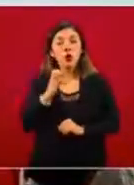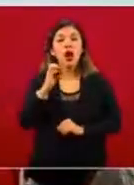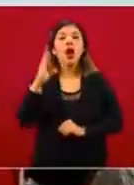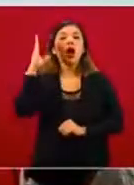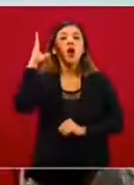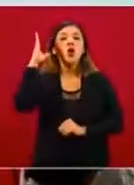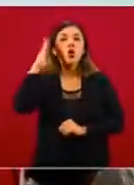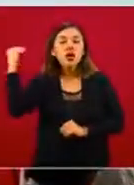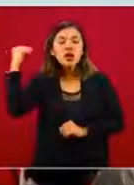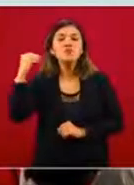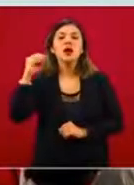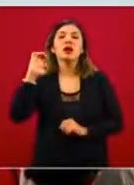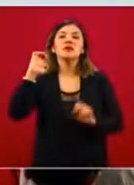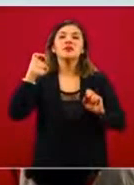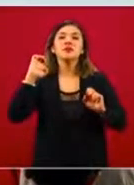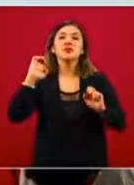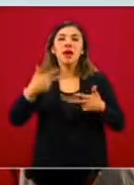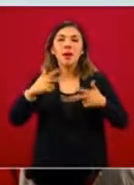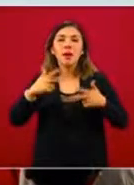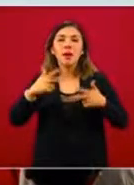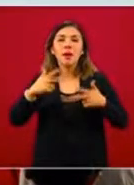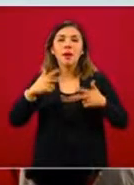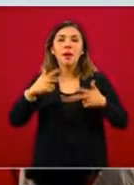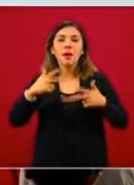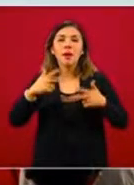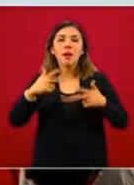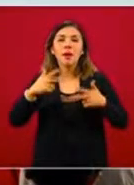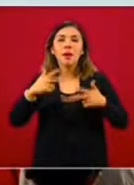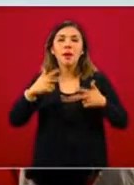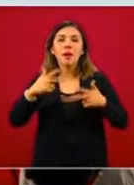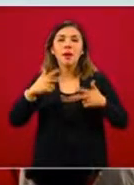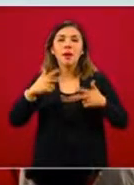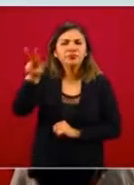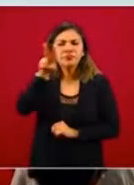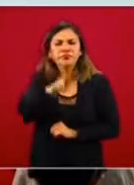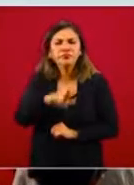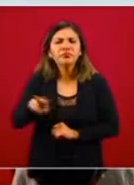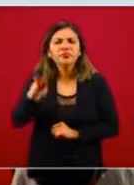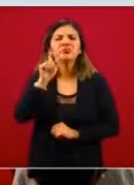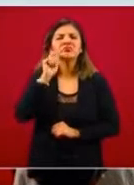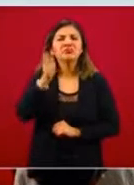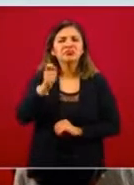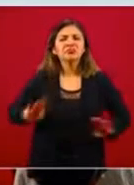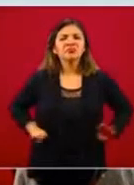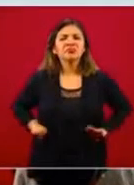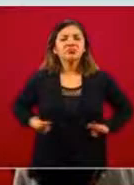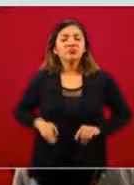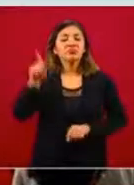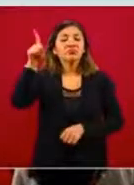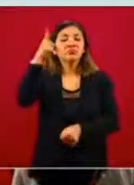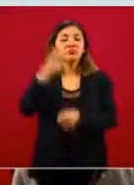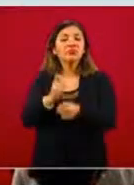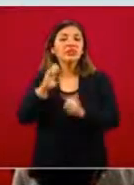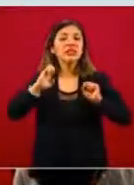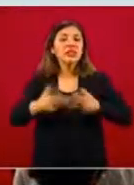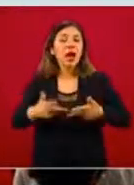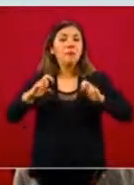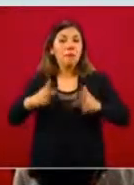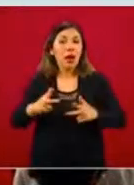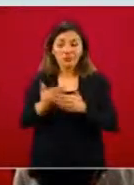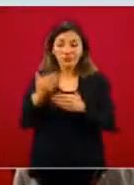On this next slide, you get to see Coahuila, Colima, Chiapas, and Chihuahua. And you can draw